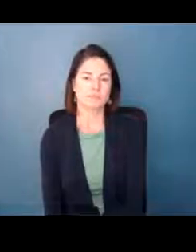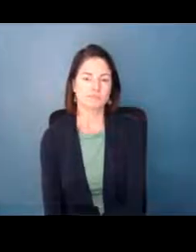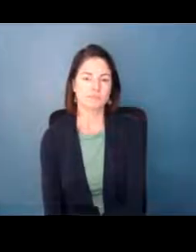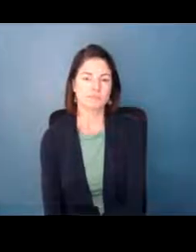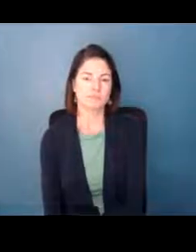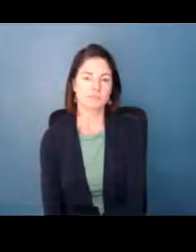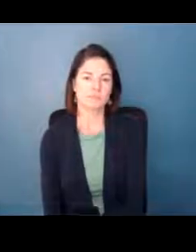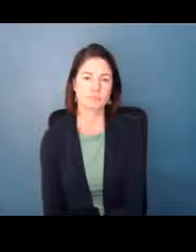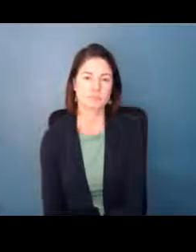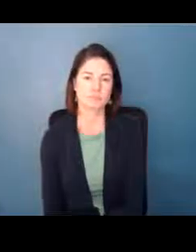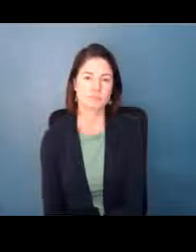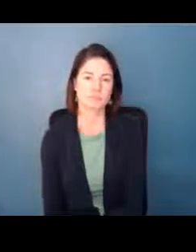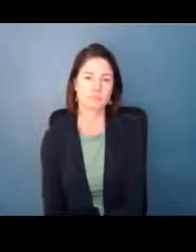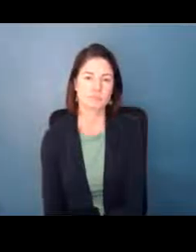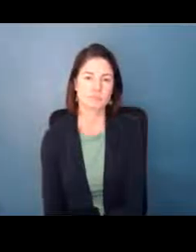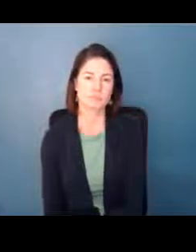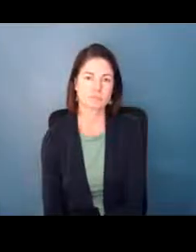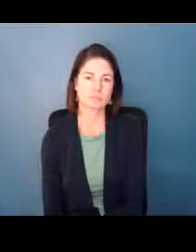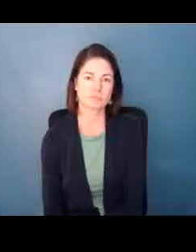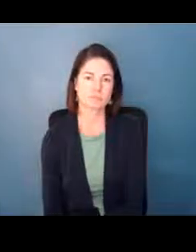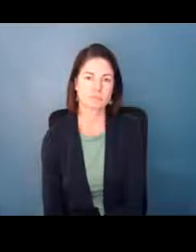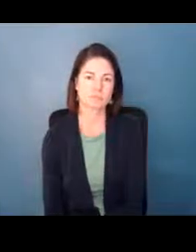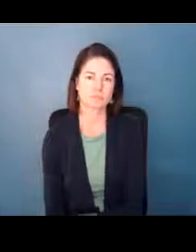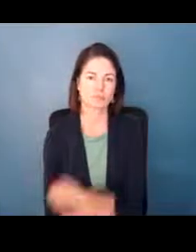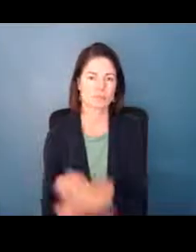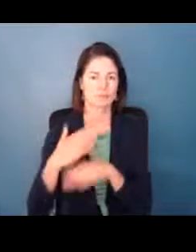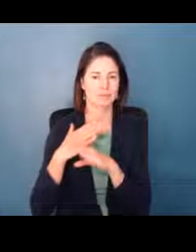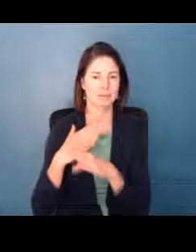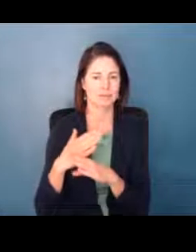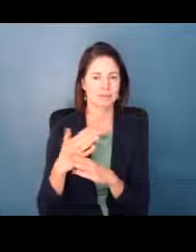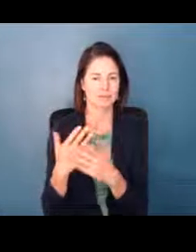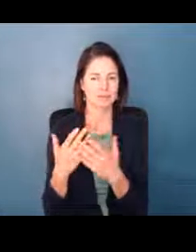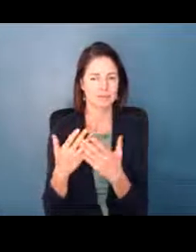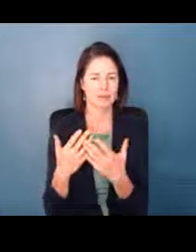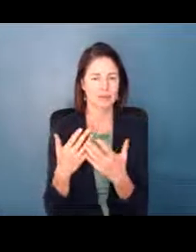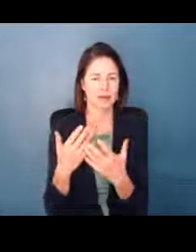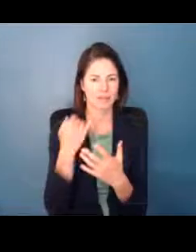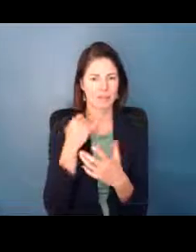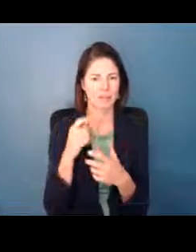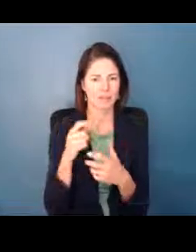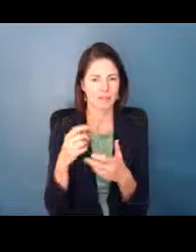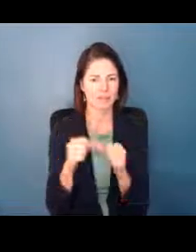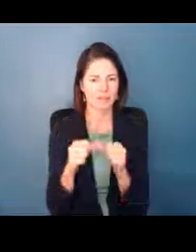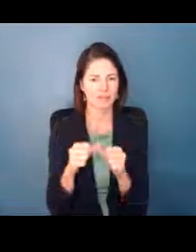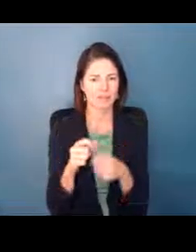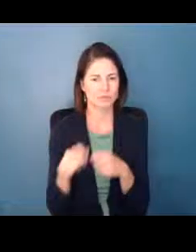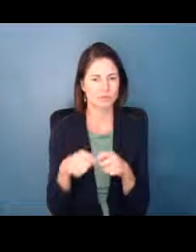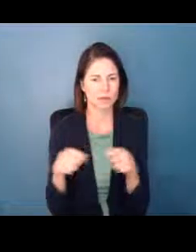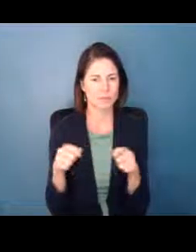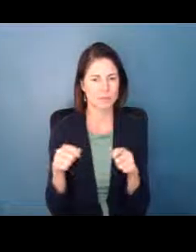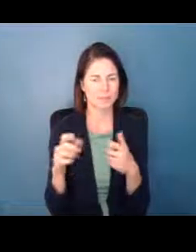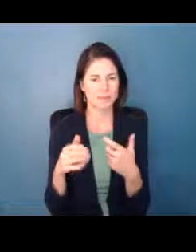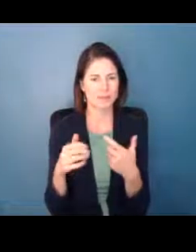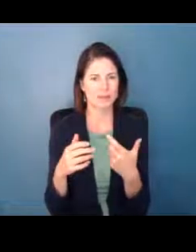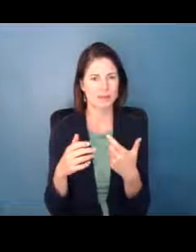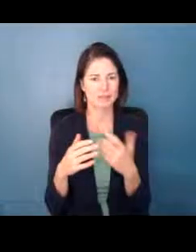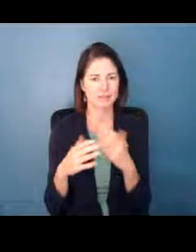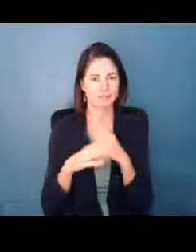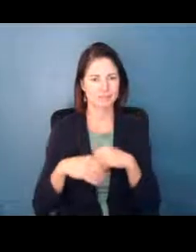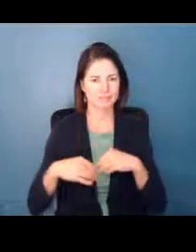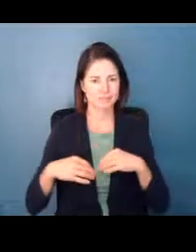could wrap that up because we're actually doing a good thing for habitat with this project. We certainly are. Thank